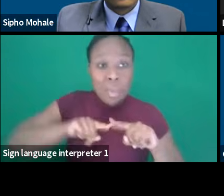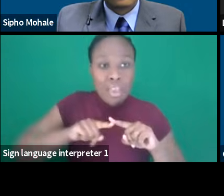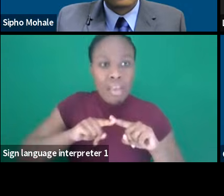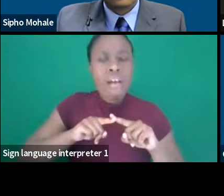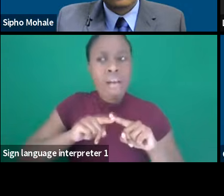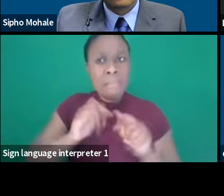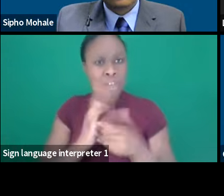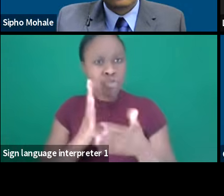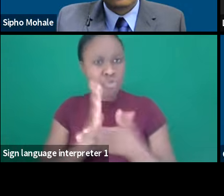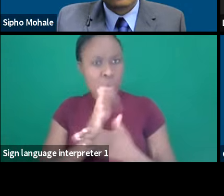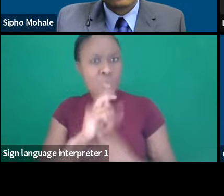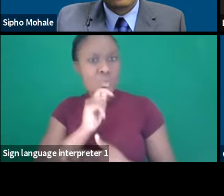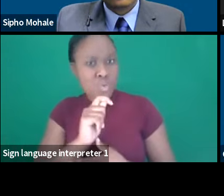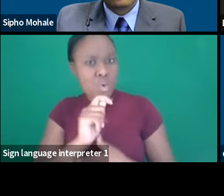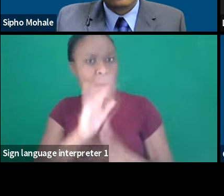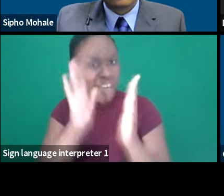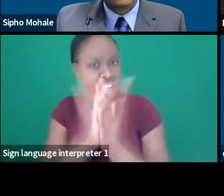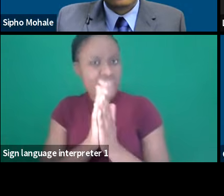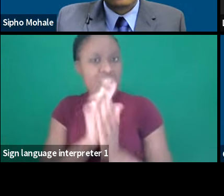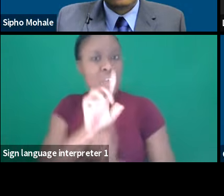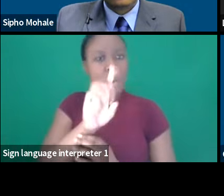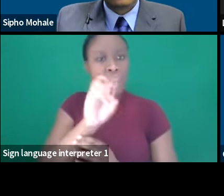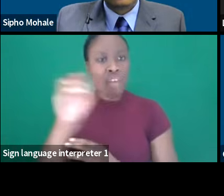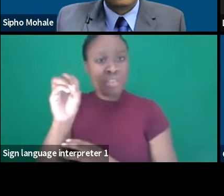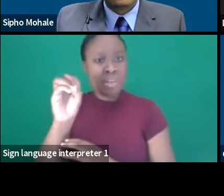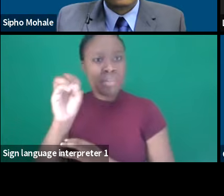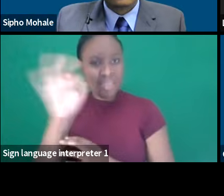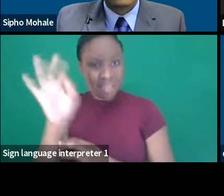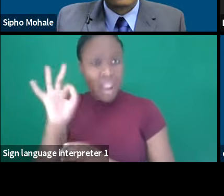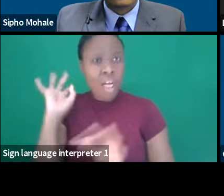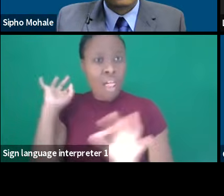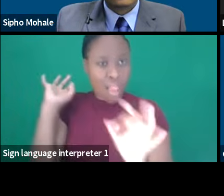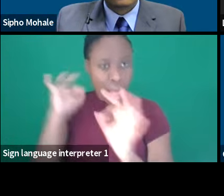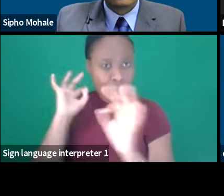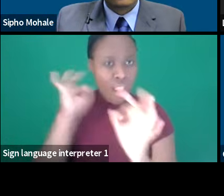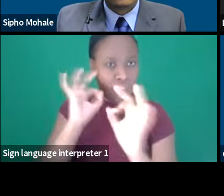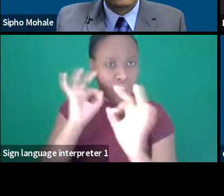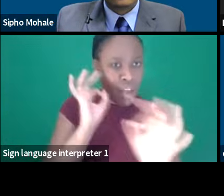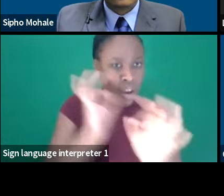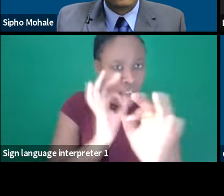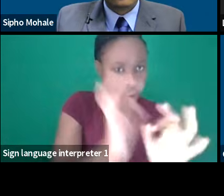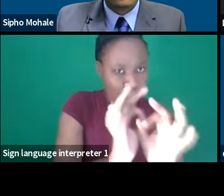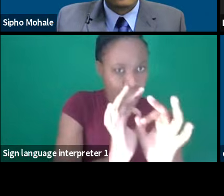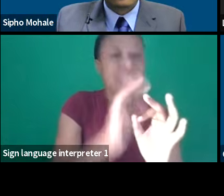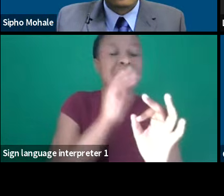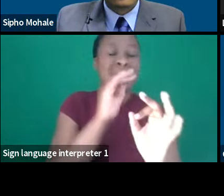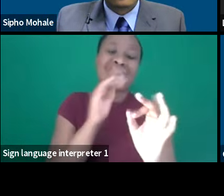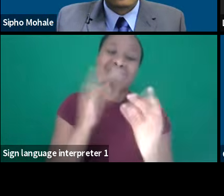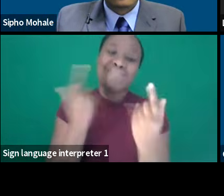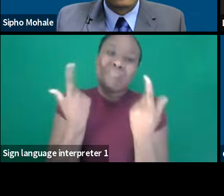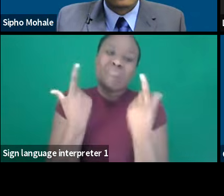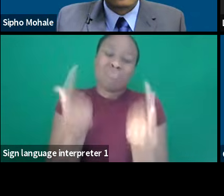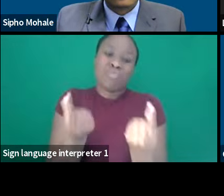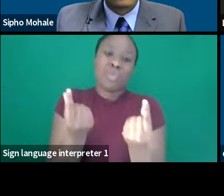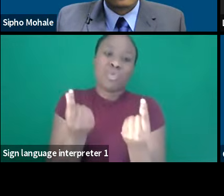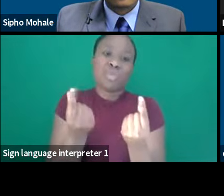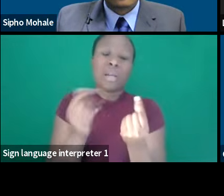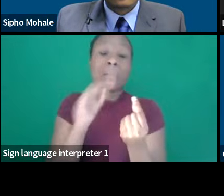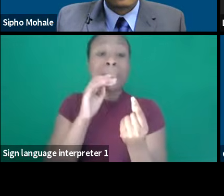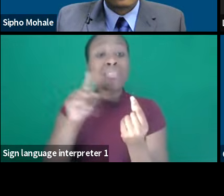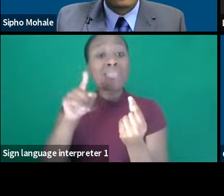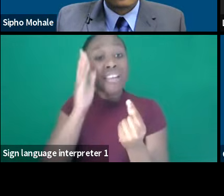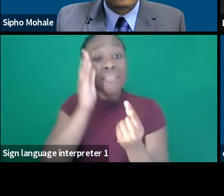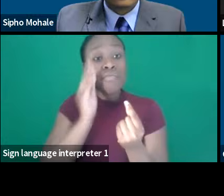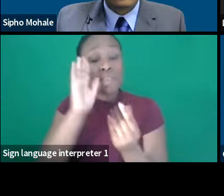information that has been submitted by the employer and the information that the taxpayer has. And those information will be submitted